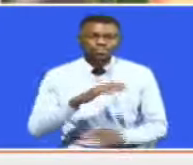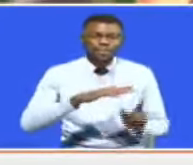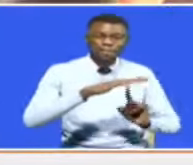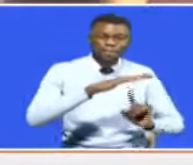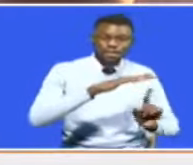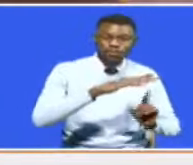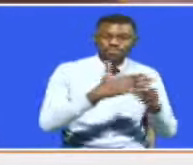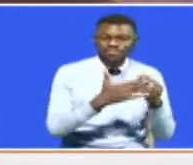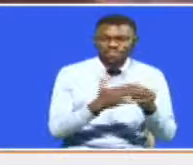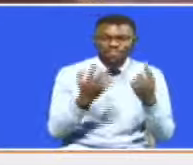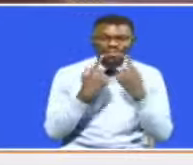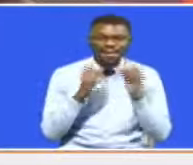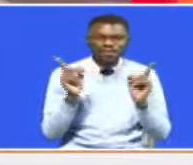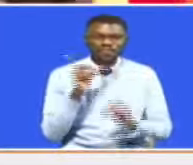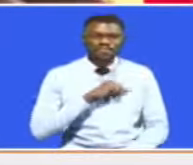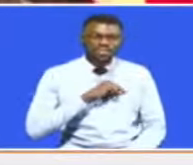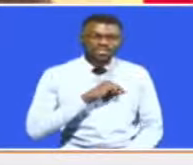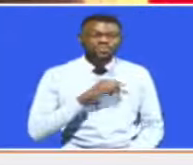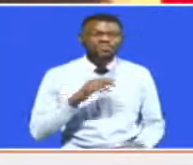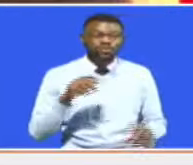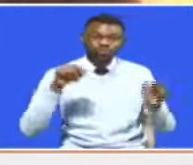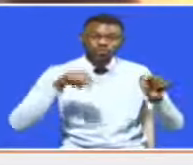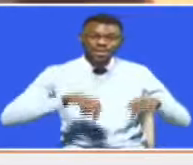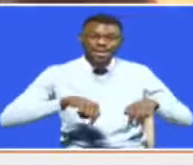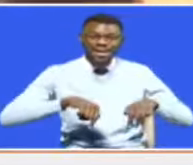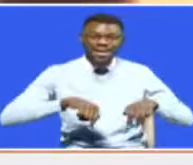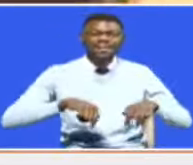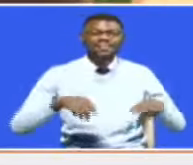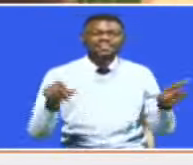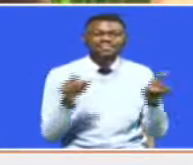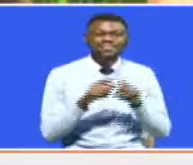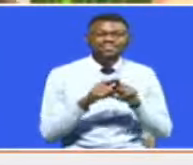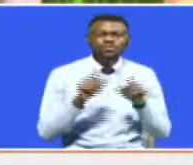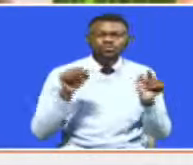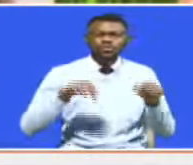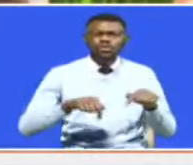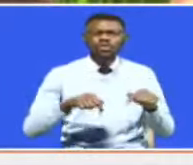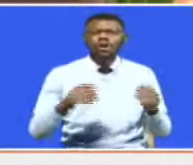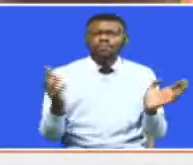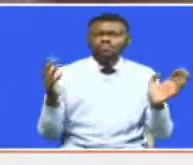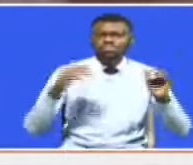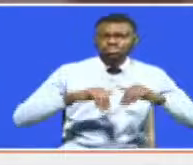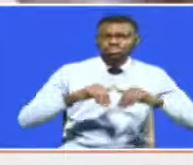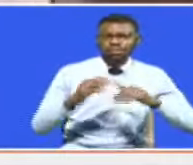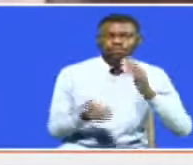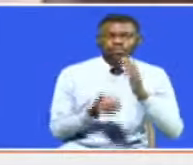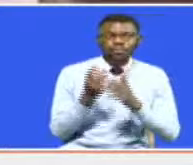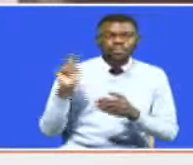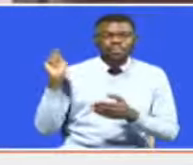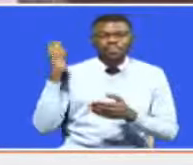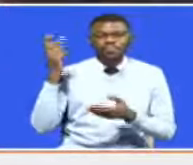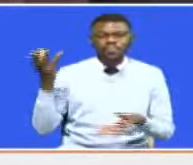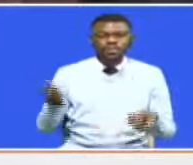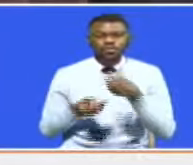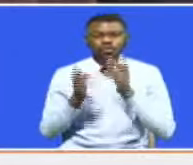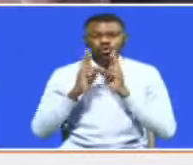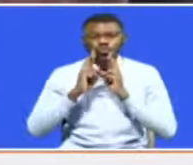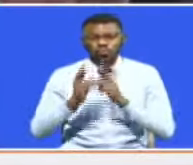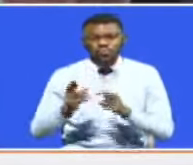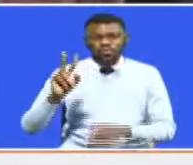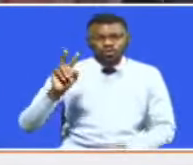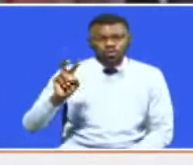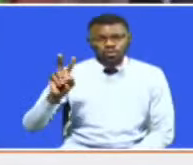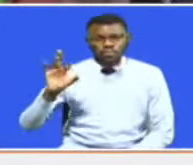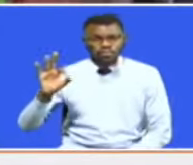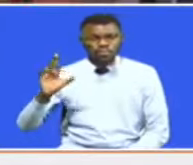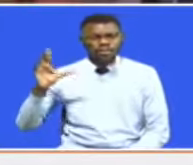CS Njuguna Ndung'u is anything to go by. Speaking during the launch of the Kenya Economic Report 2023, the